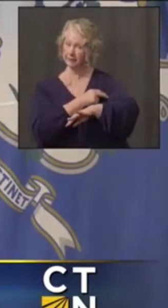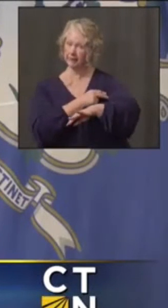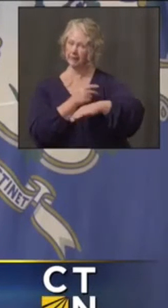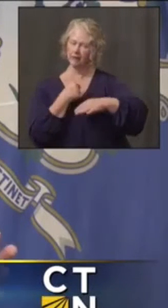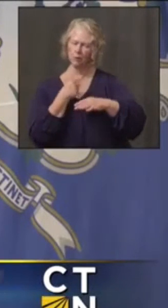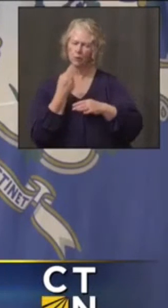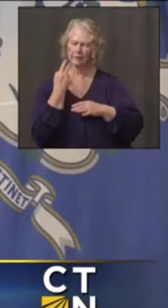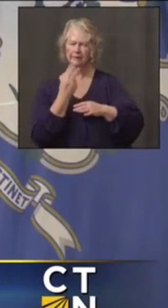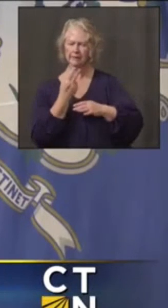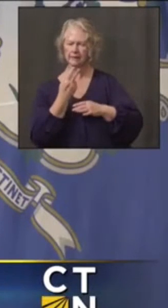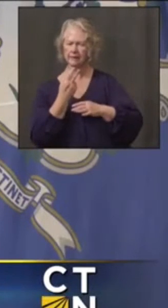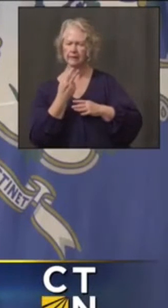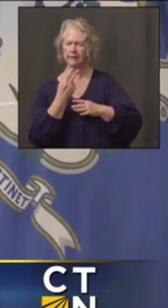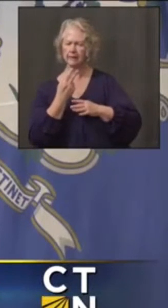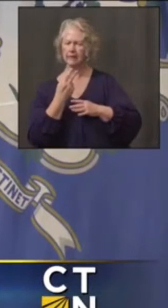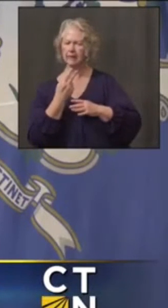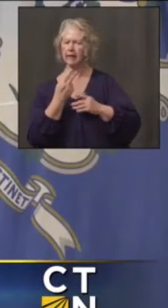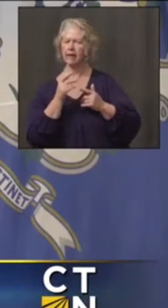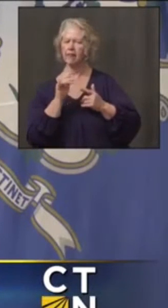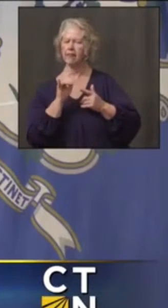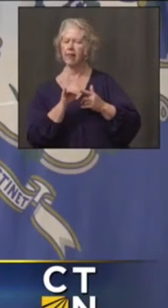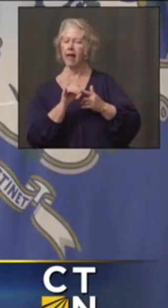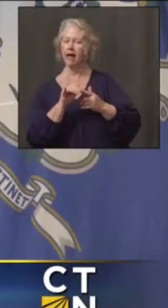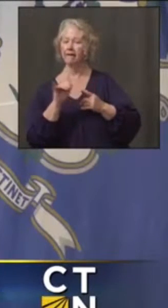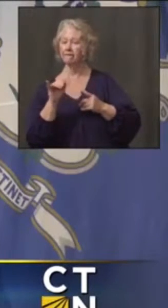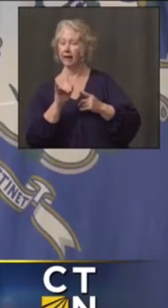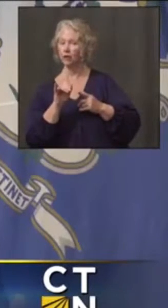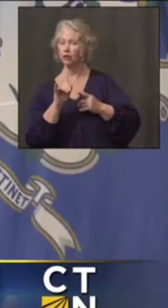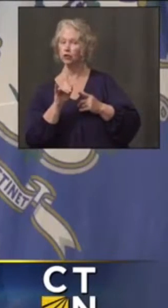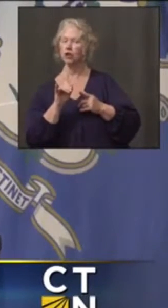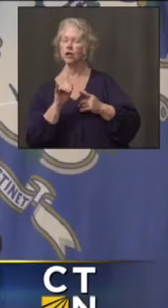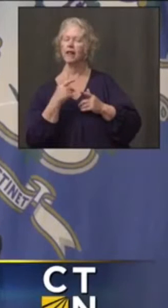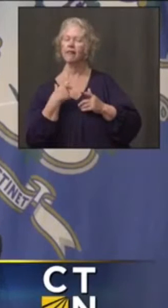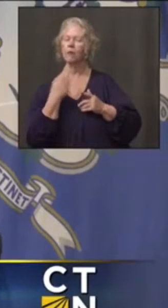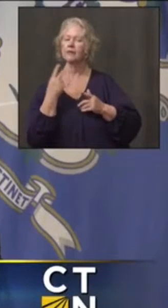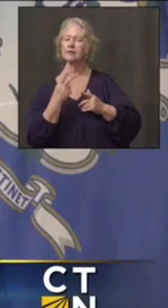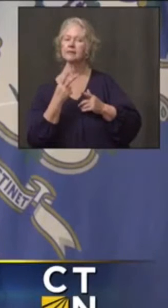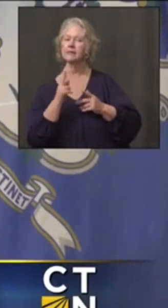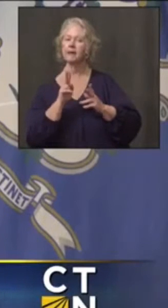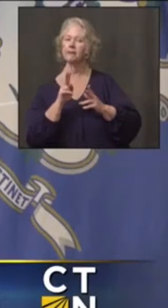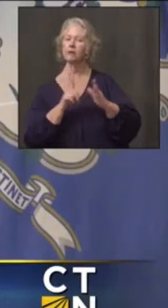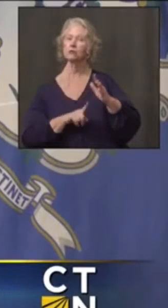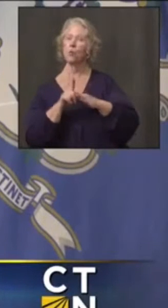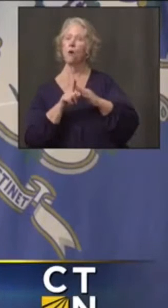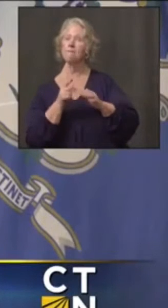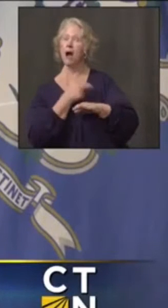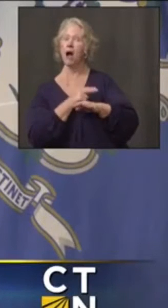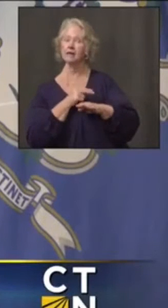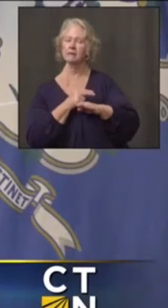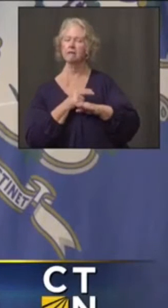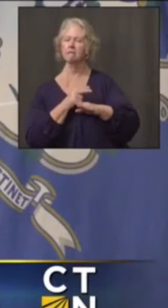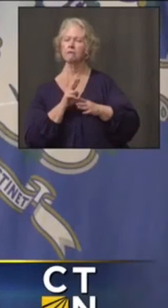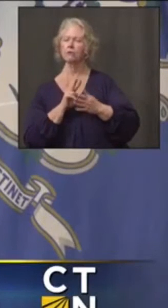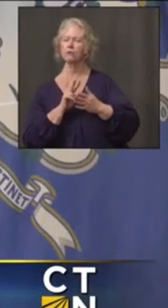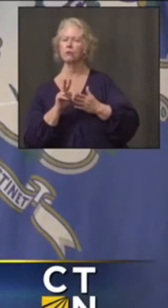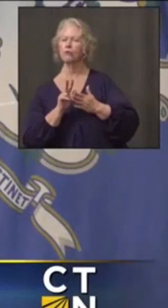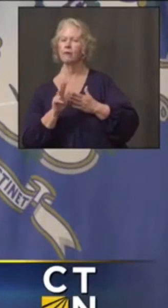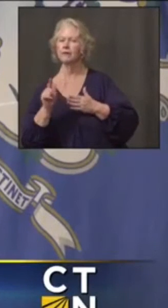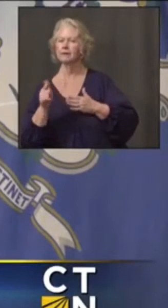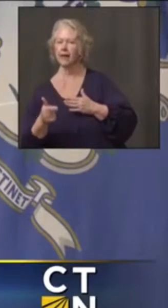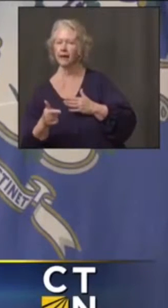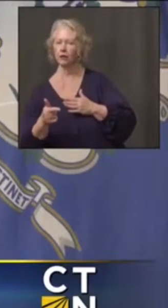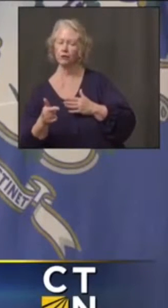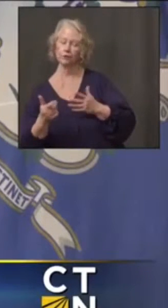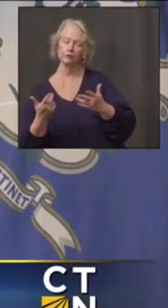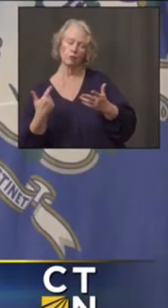3 week lag based on infection rates, and our infection rates were going up a lot back then. So let's see how that sorts